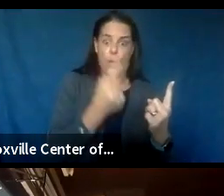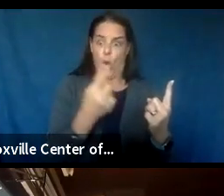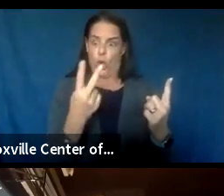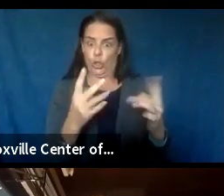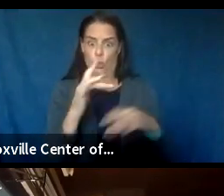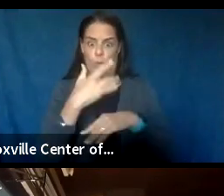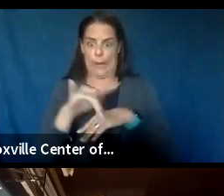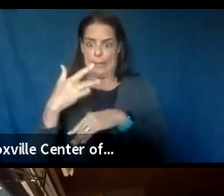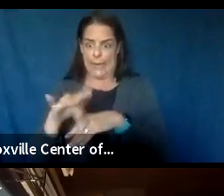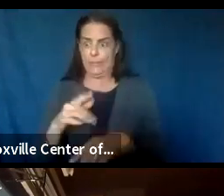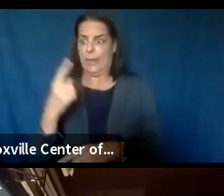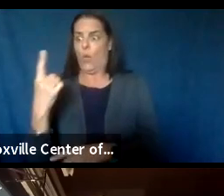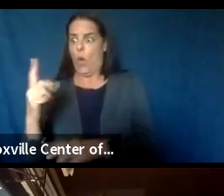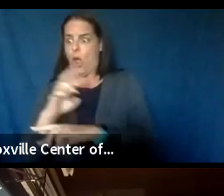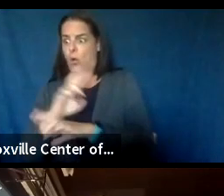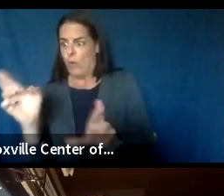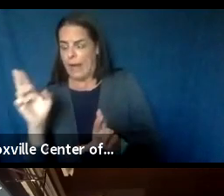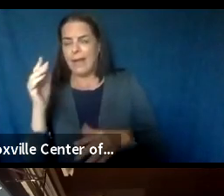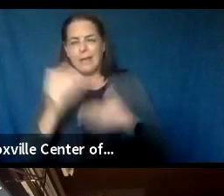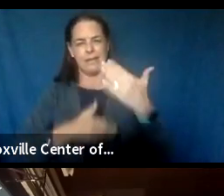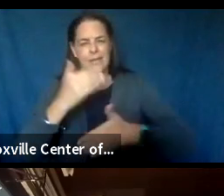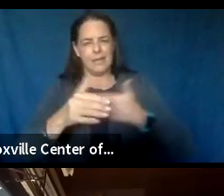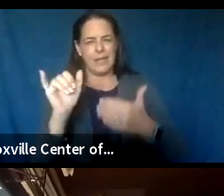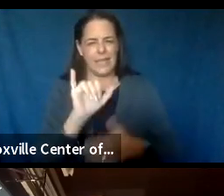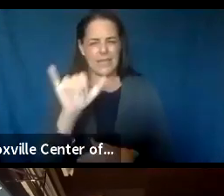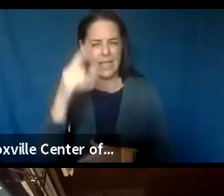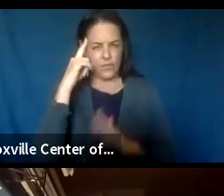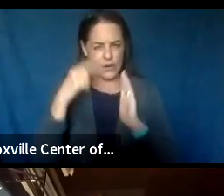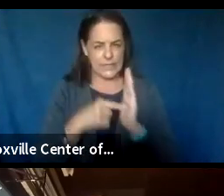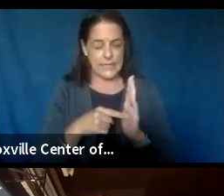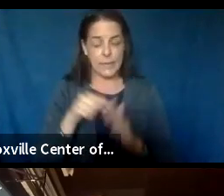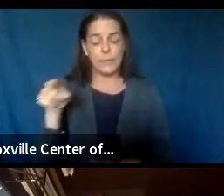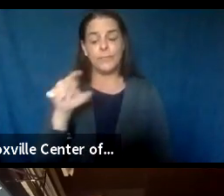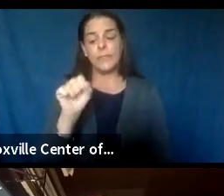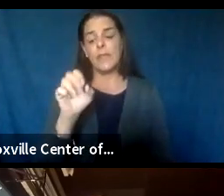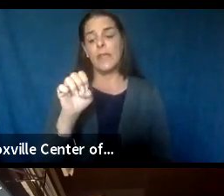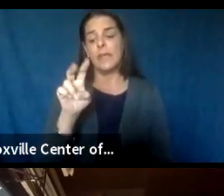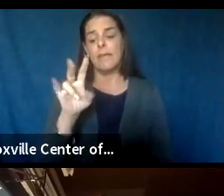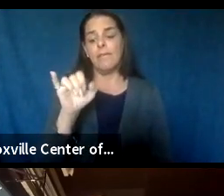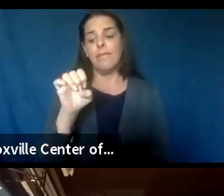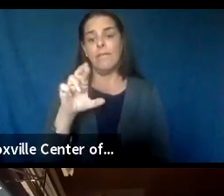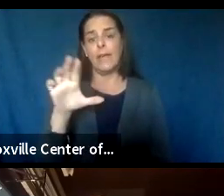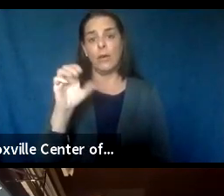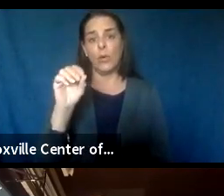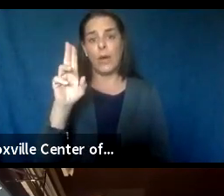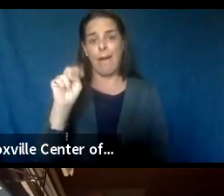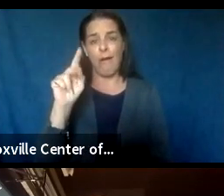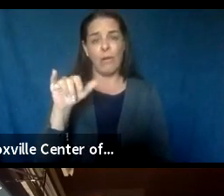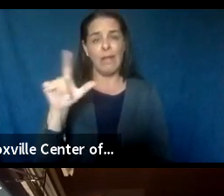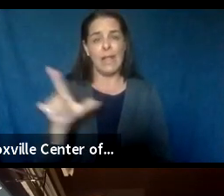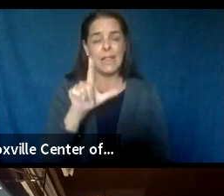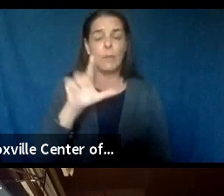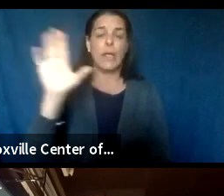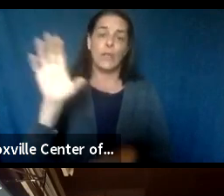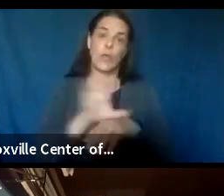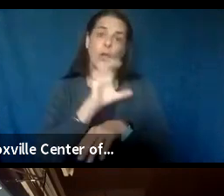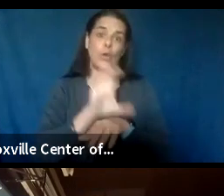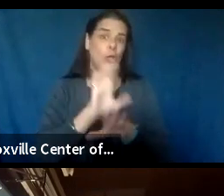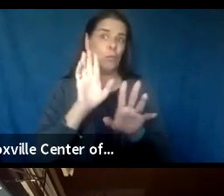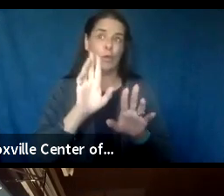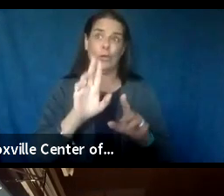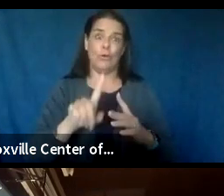2 chairs empty like that to start with. And Sevier County Library, by the way, they've had their computers up